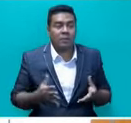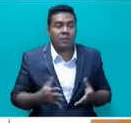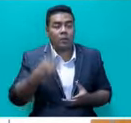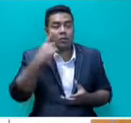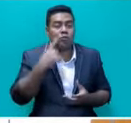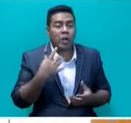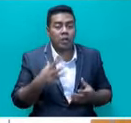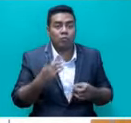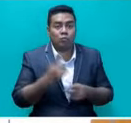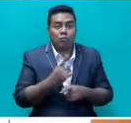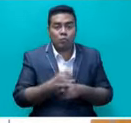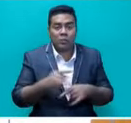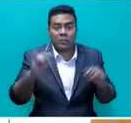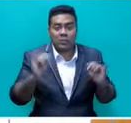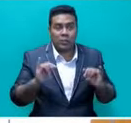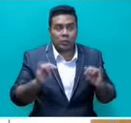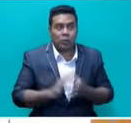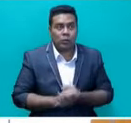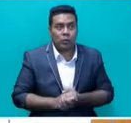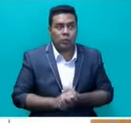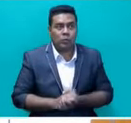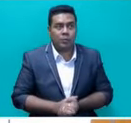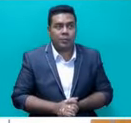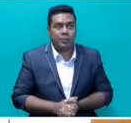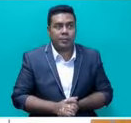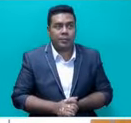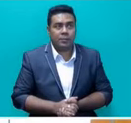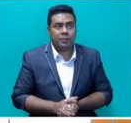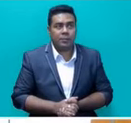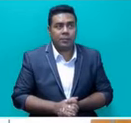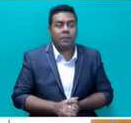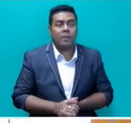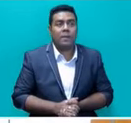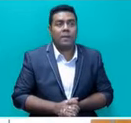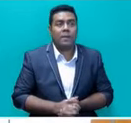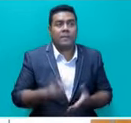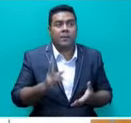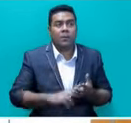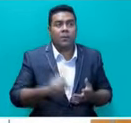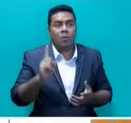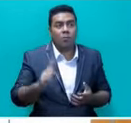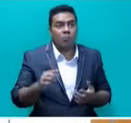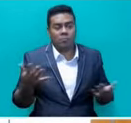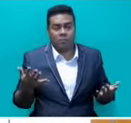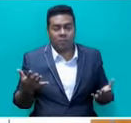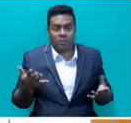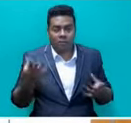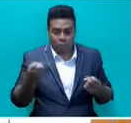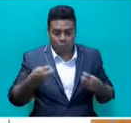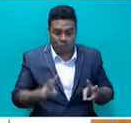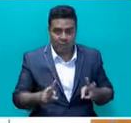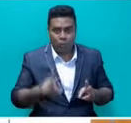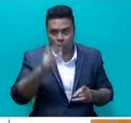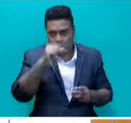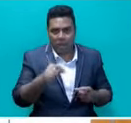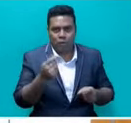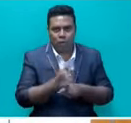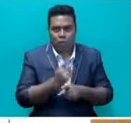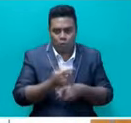address this issue of the rise in sexual offenses. So this is part of one of the mechanisms through which we can address this